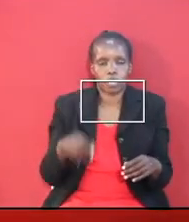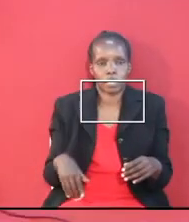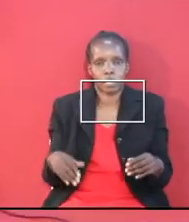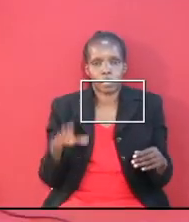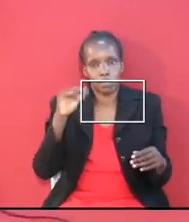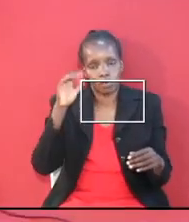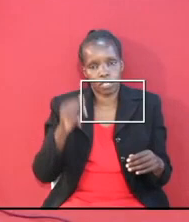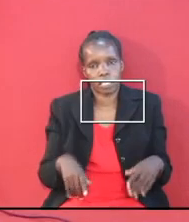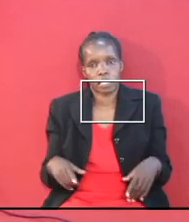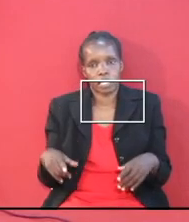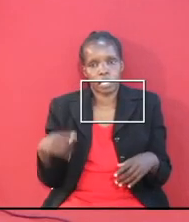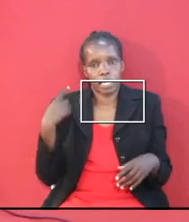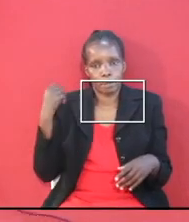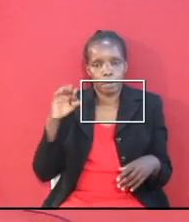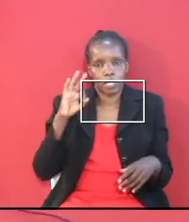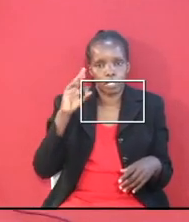Level number two,